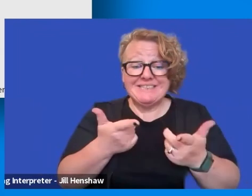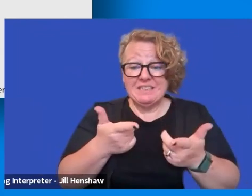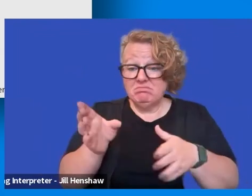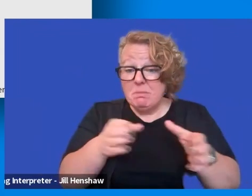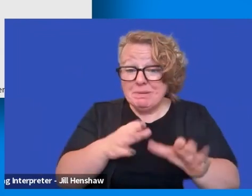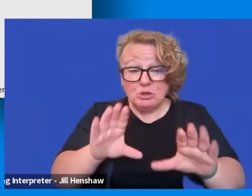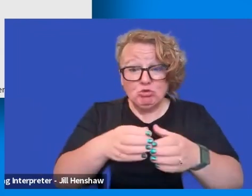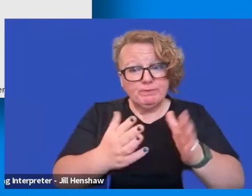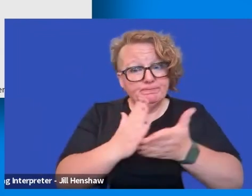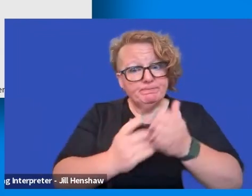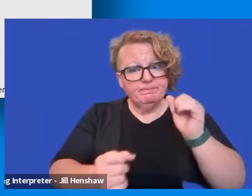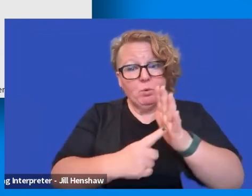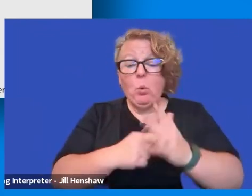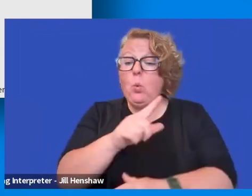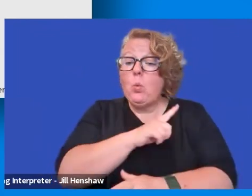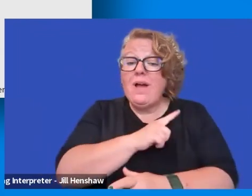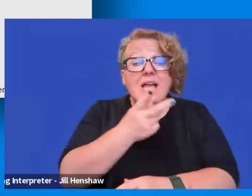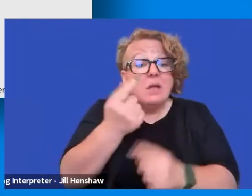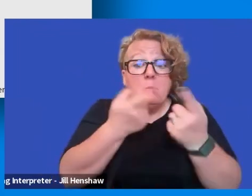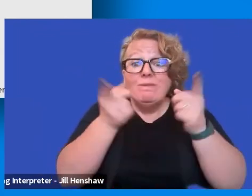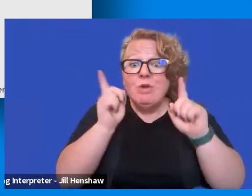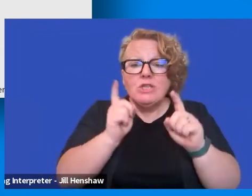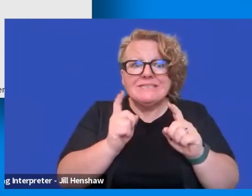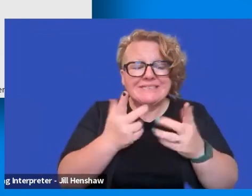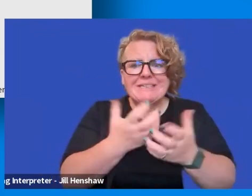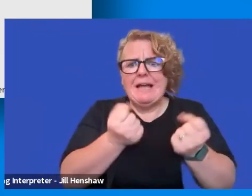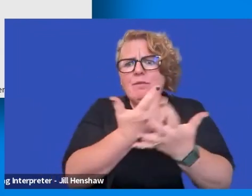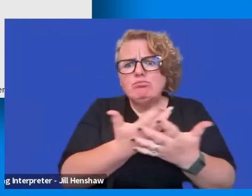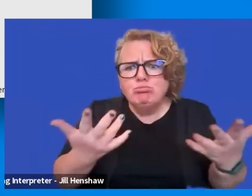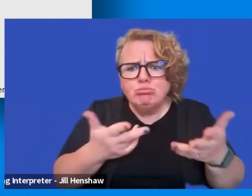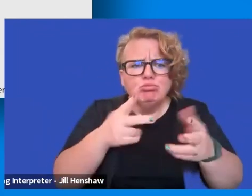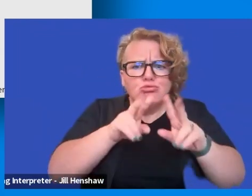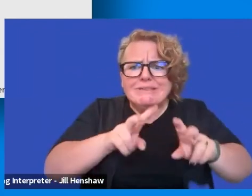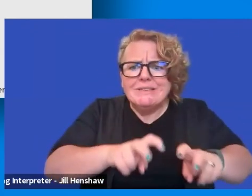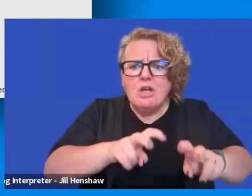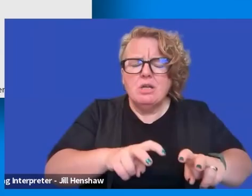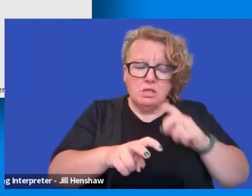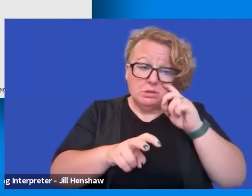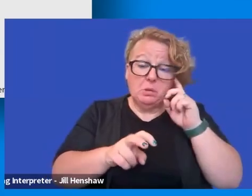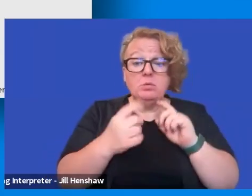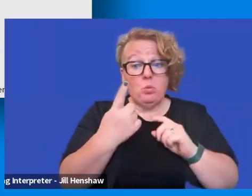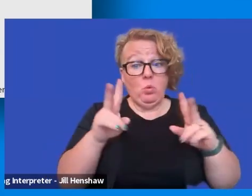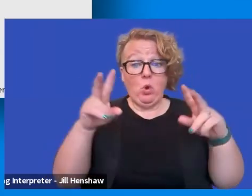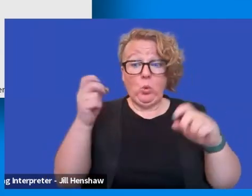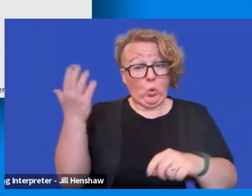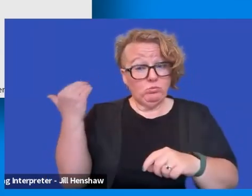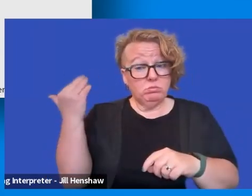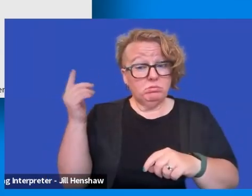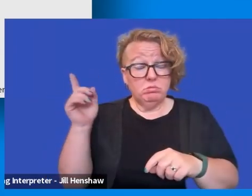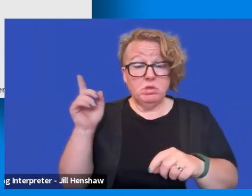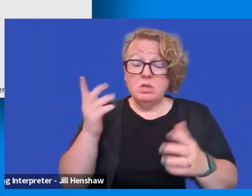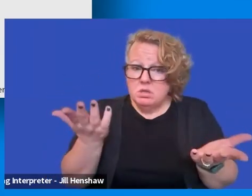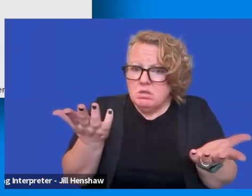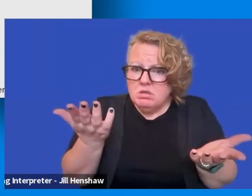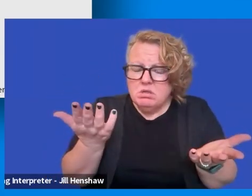is important because some universities are much more research intensive than others. And from one of the quotes that Steffi shared earlier,